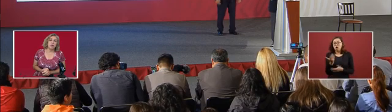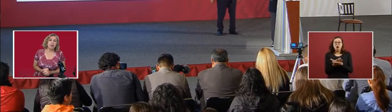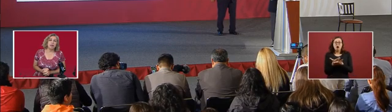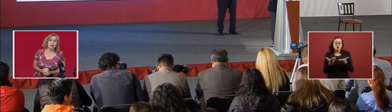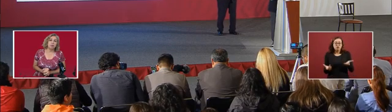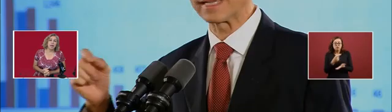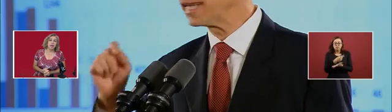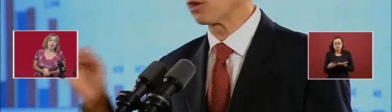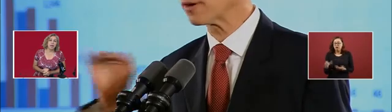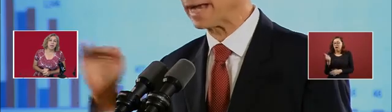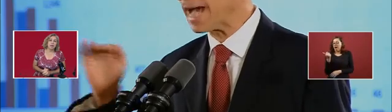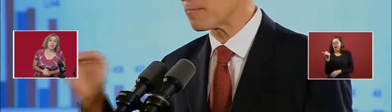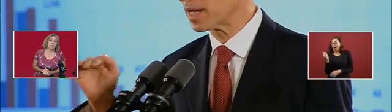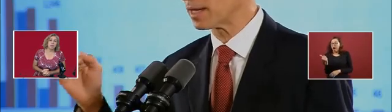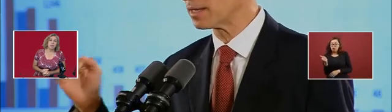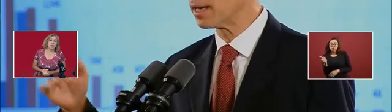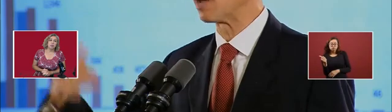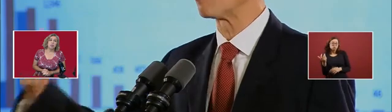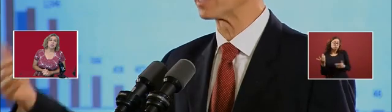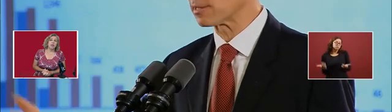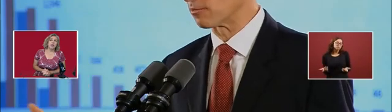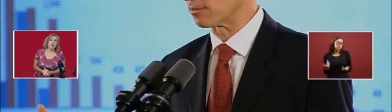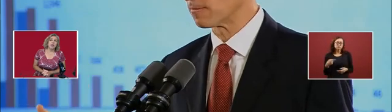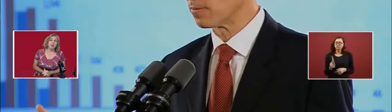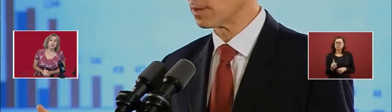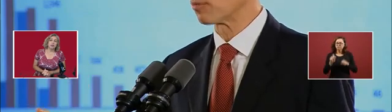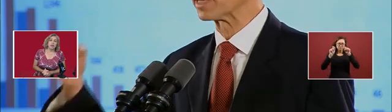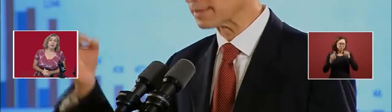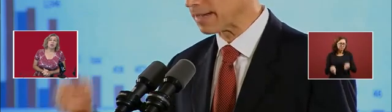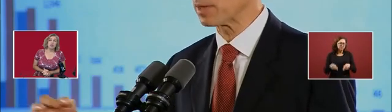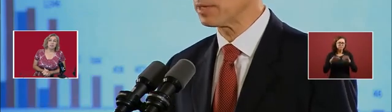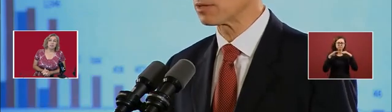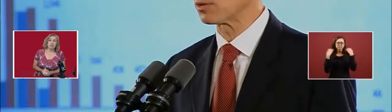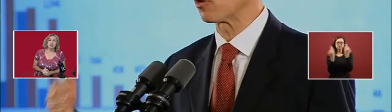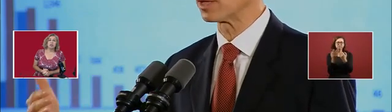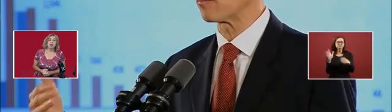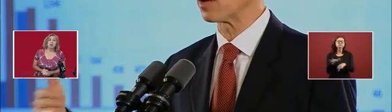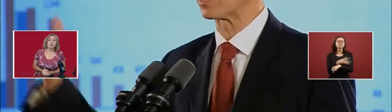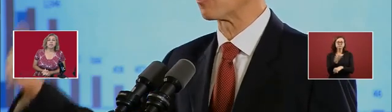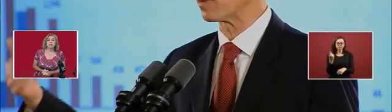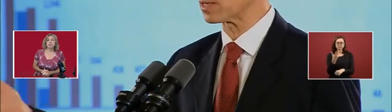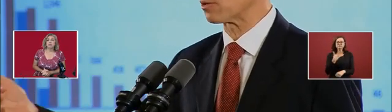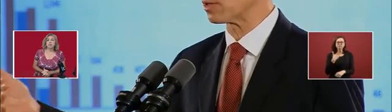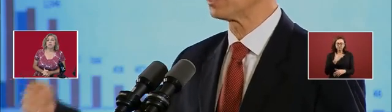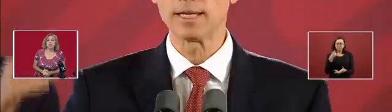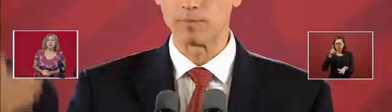federal level purchase of the medications or the insecticides.